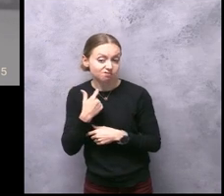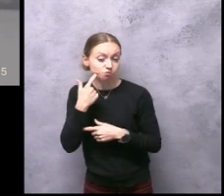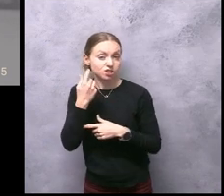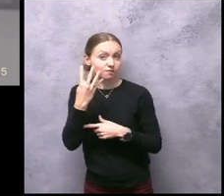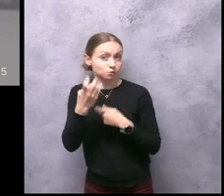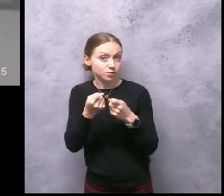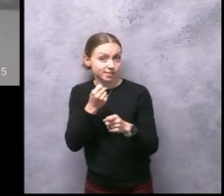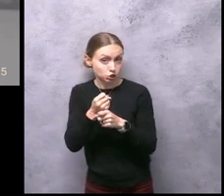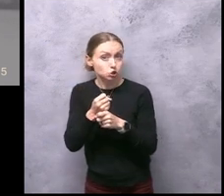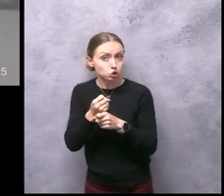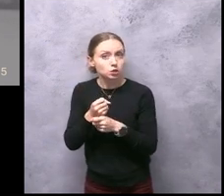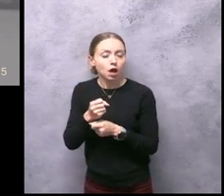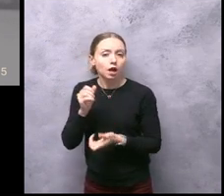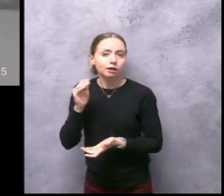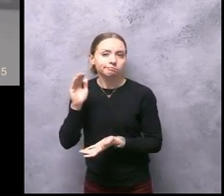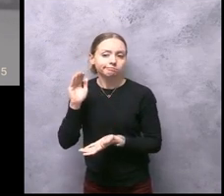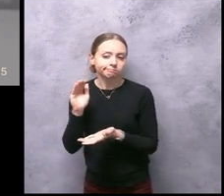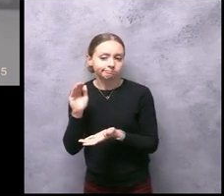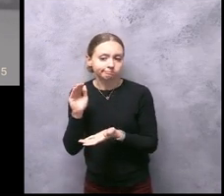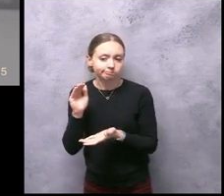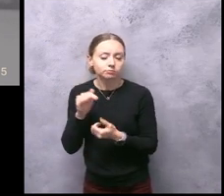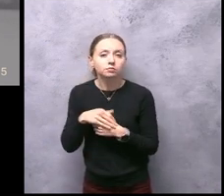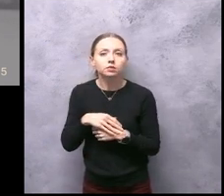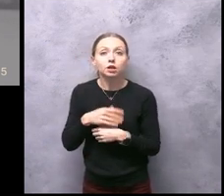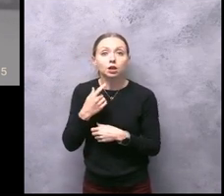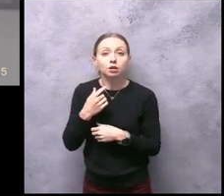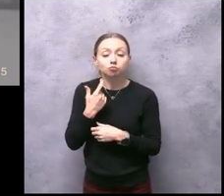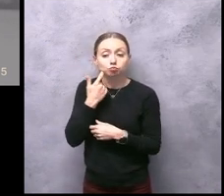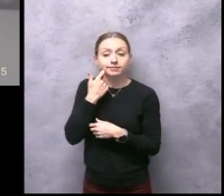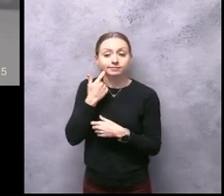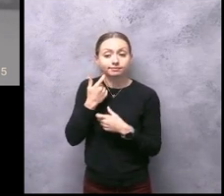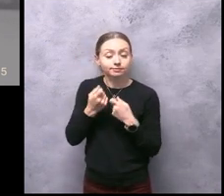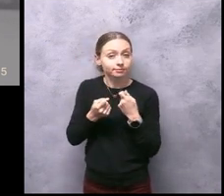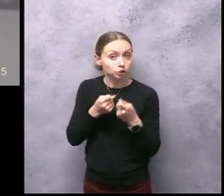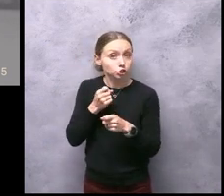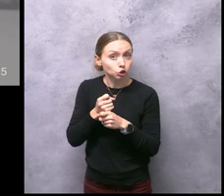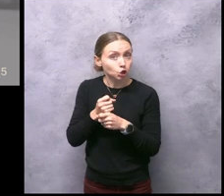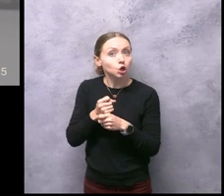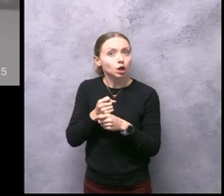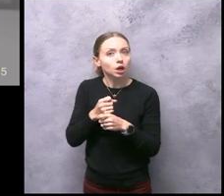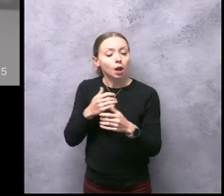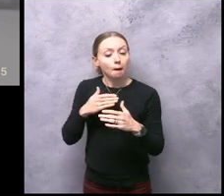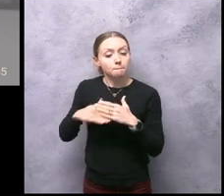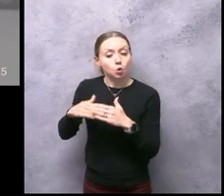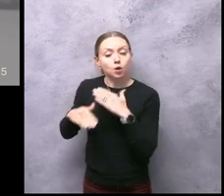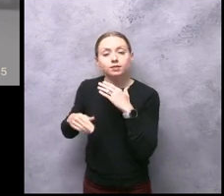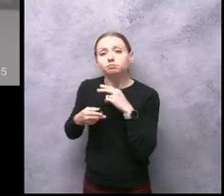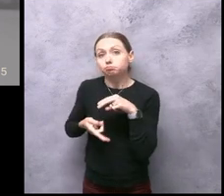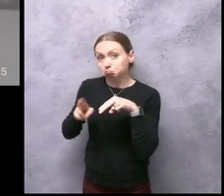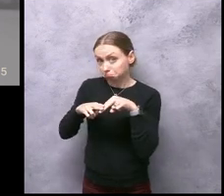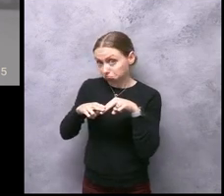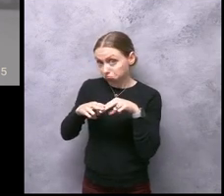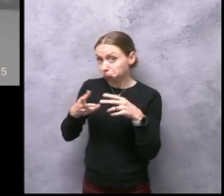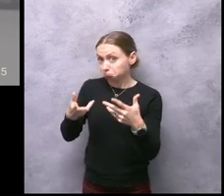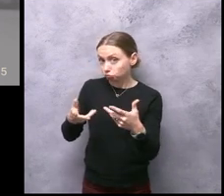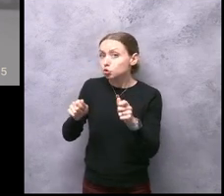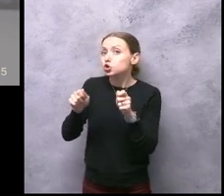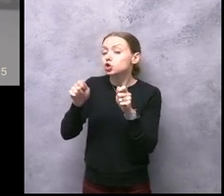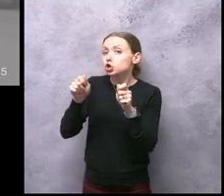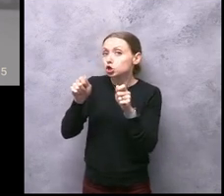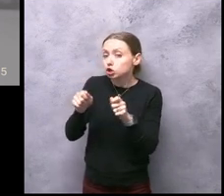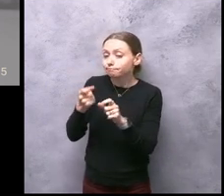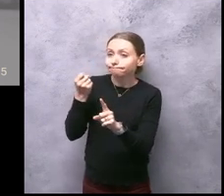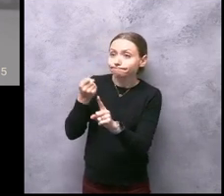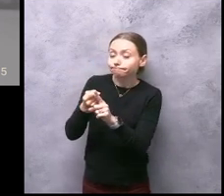dip in birth rates. The most recent year has seen an increase in births that could manifest in about fall